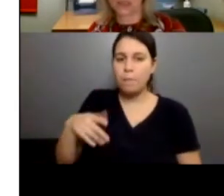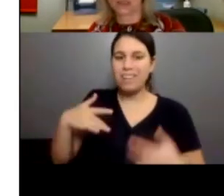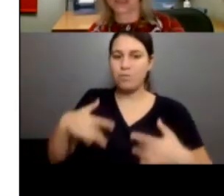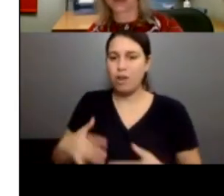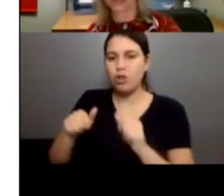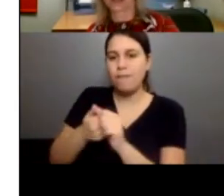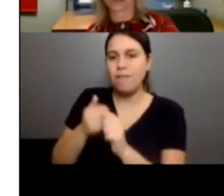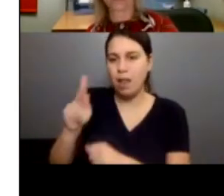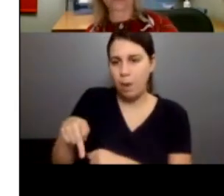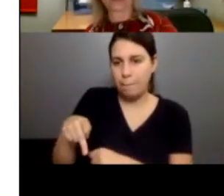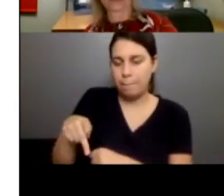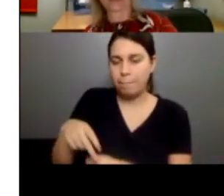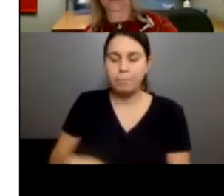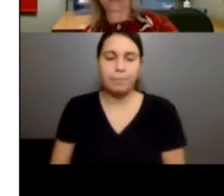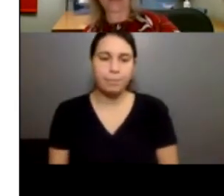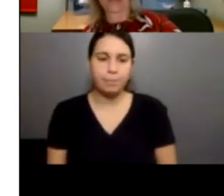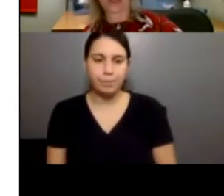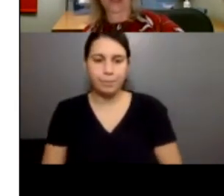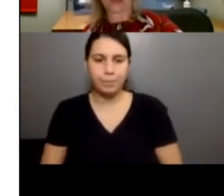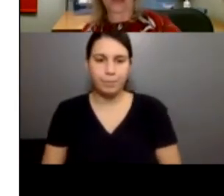visit documentation.